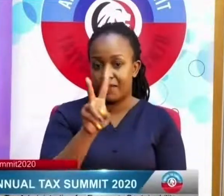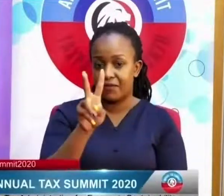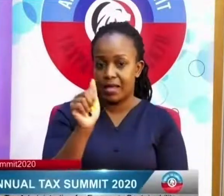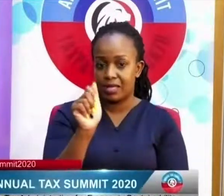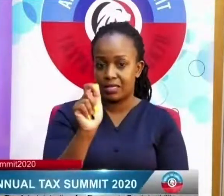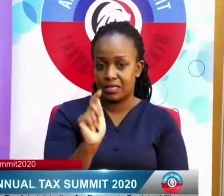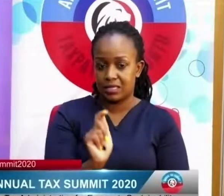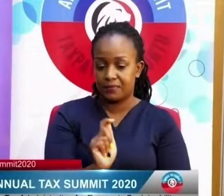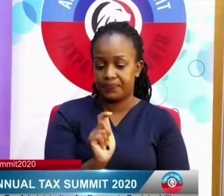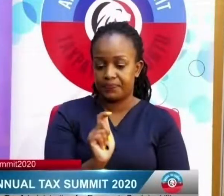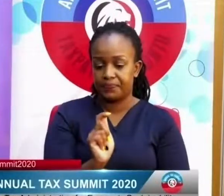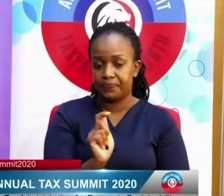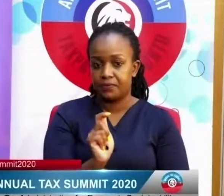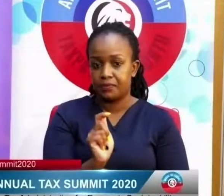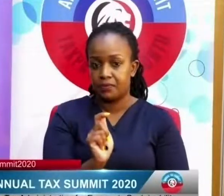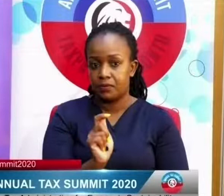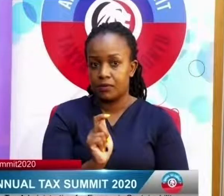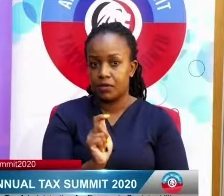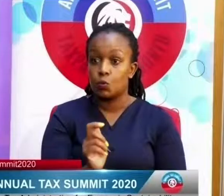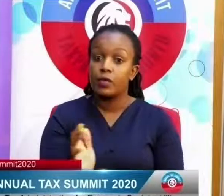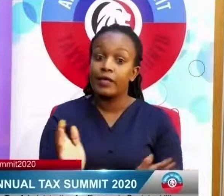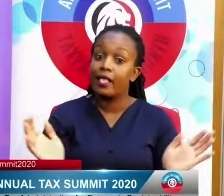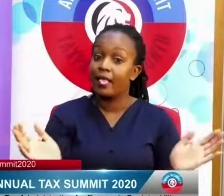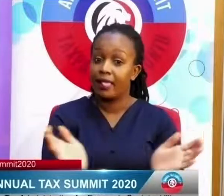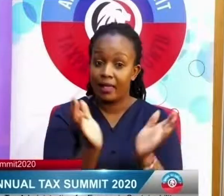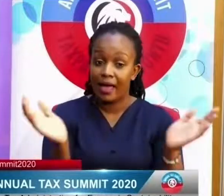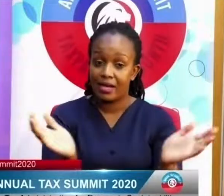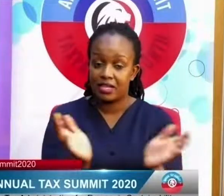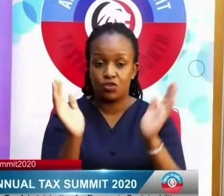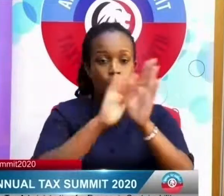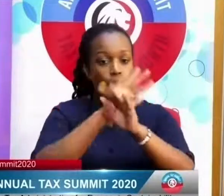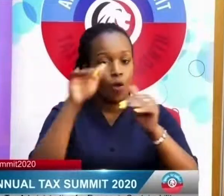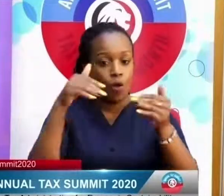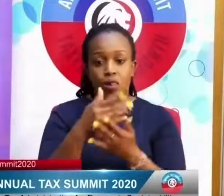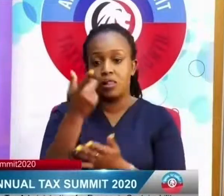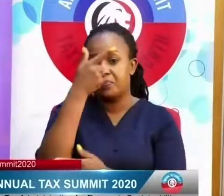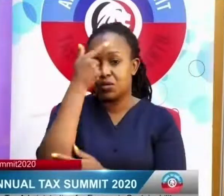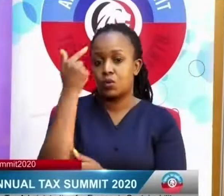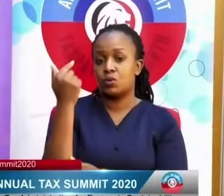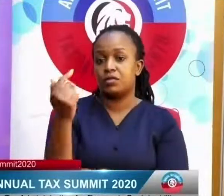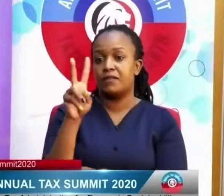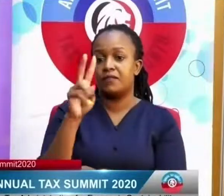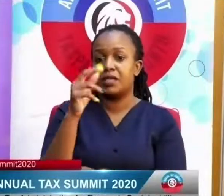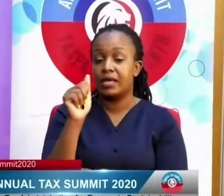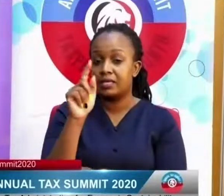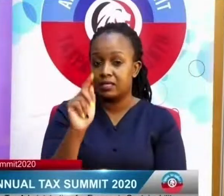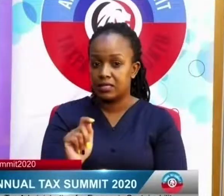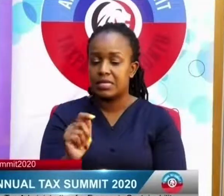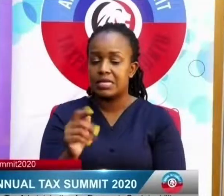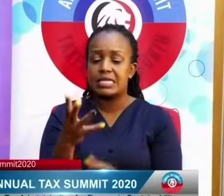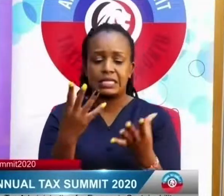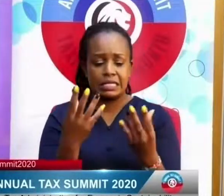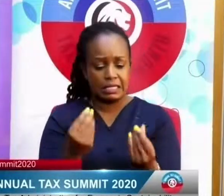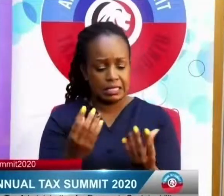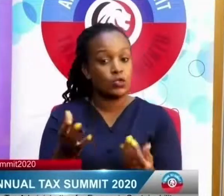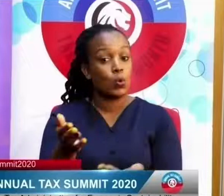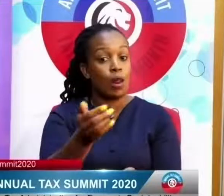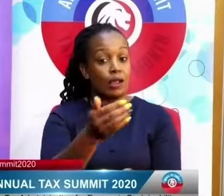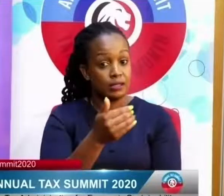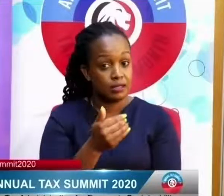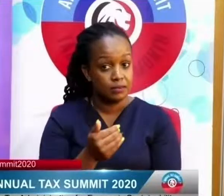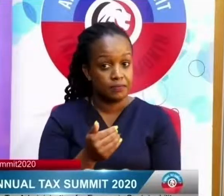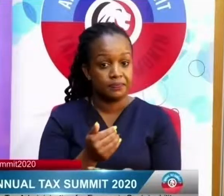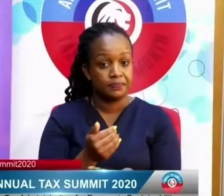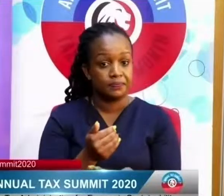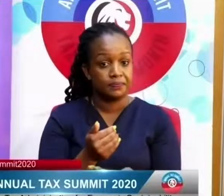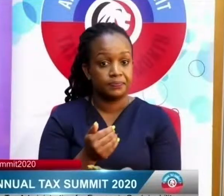don't encourage the broadening of that, because VAT is, while it is easy to collect, is regressive in its nature,